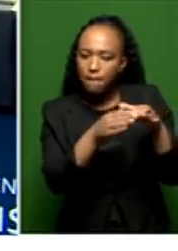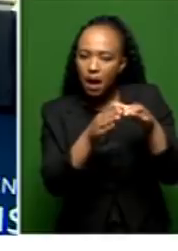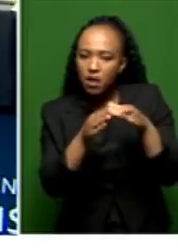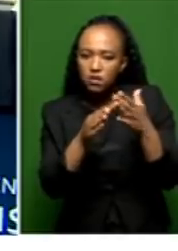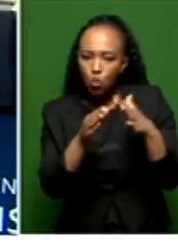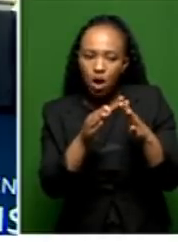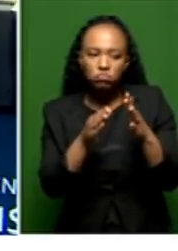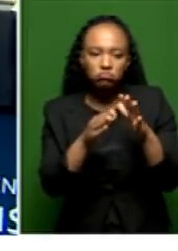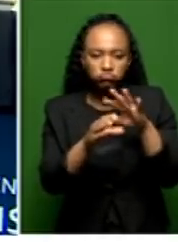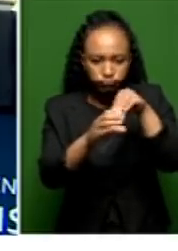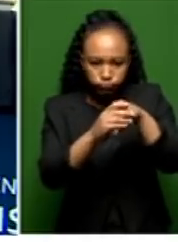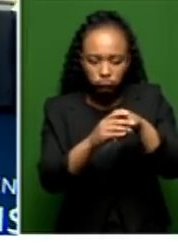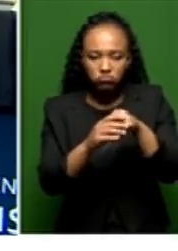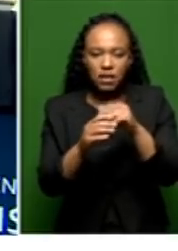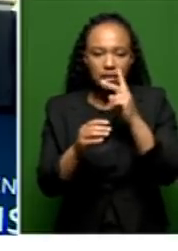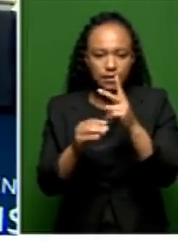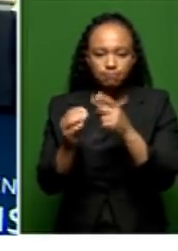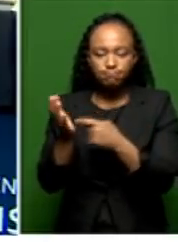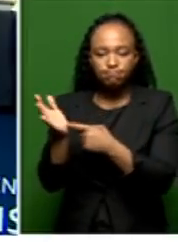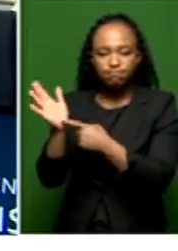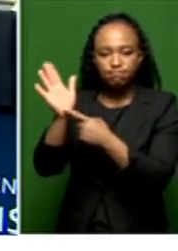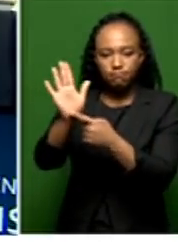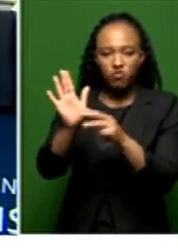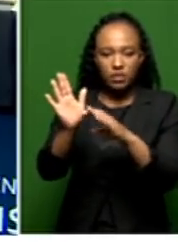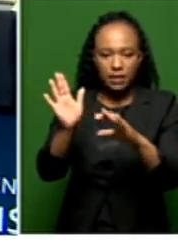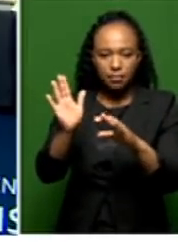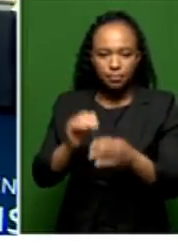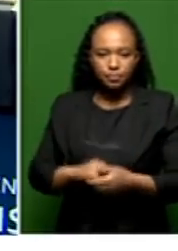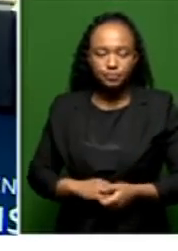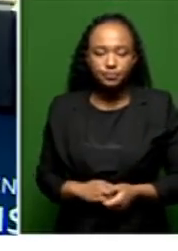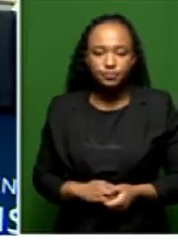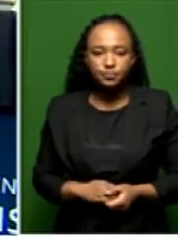to play. Let's see if we can bring up the Western Cape.